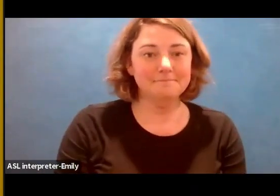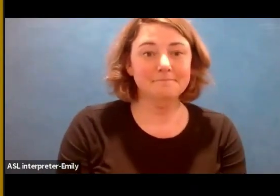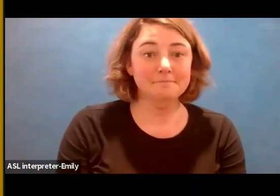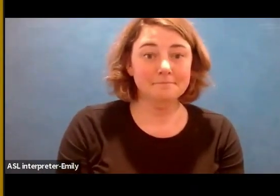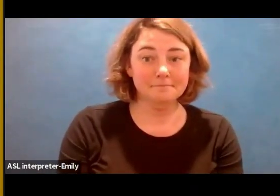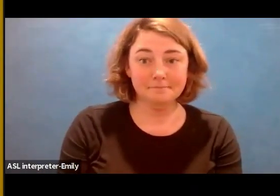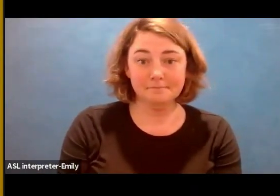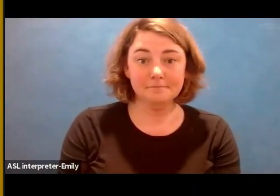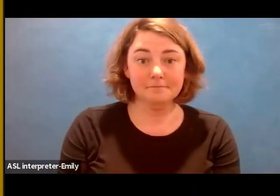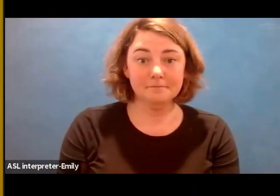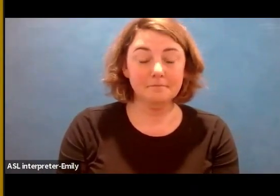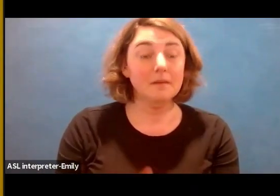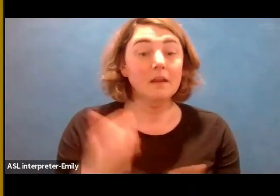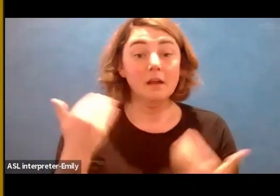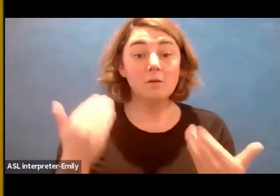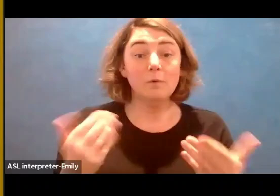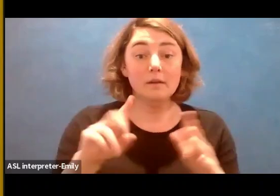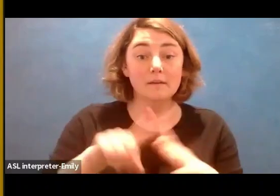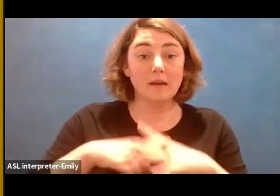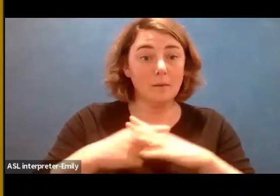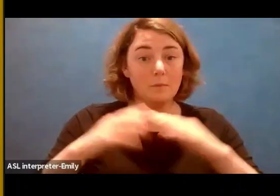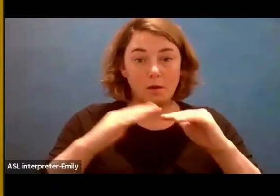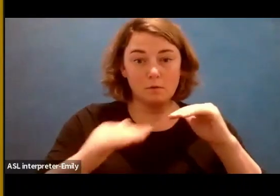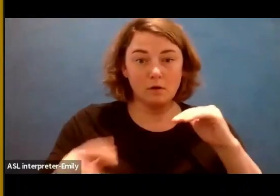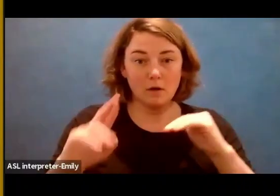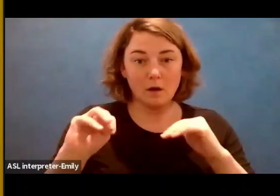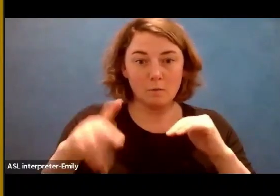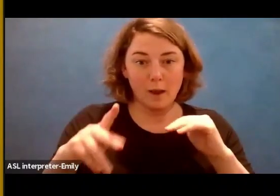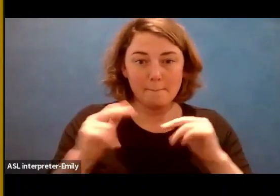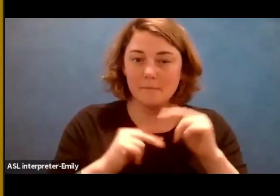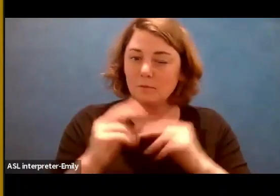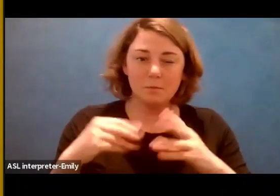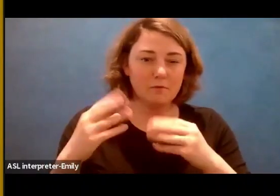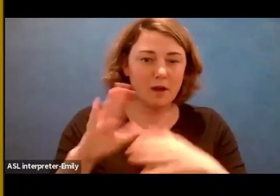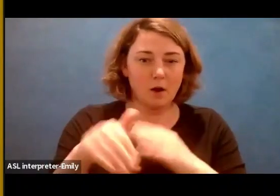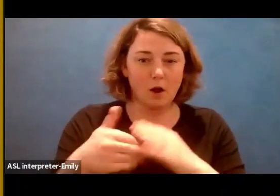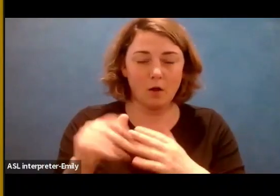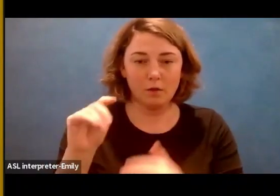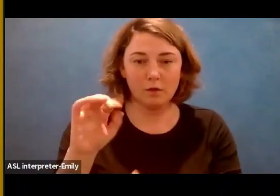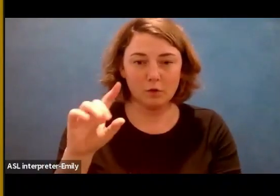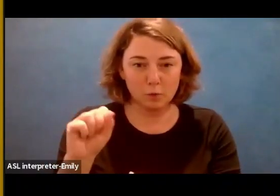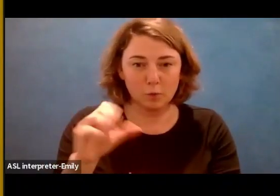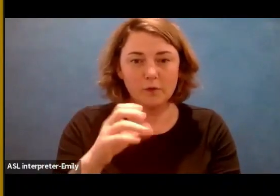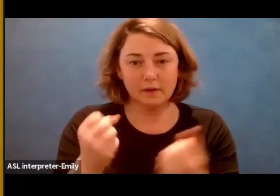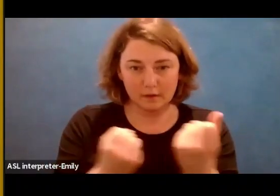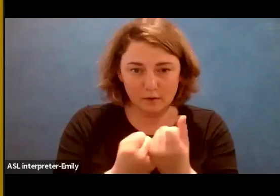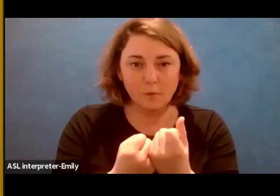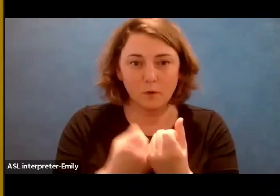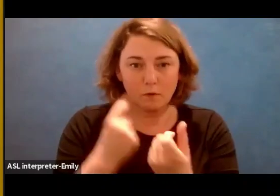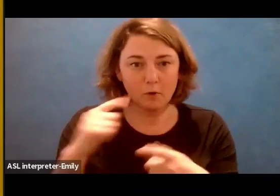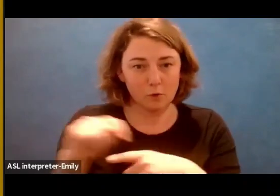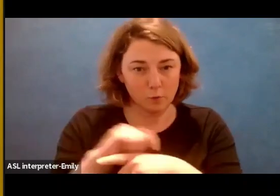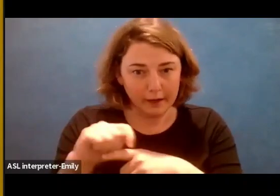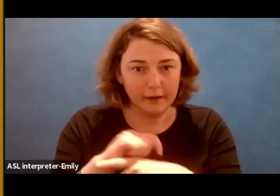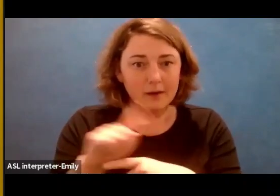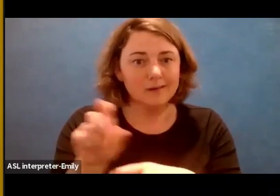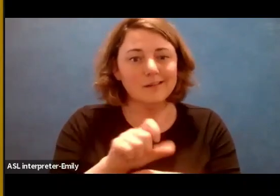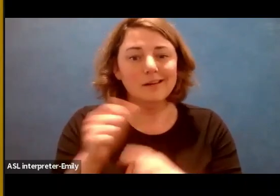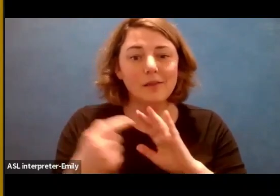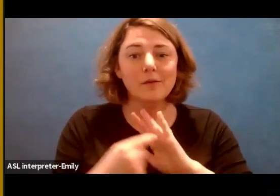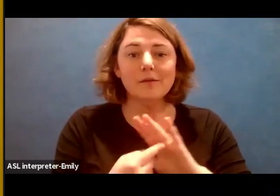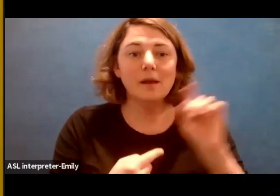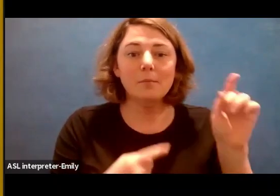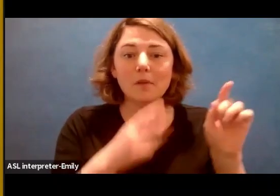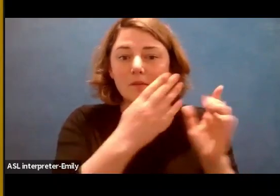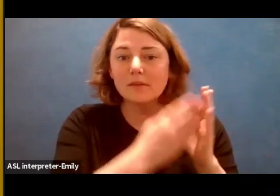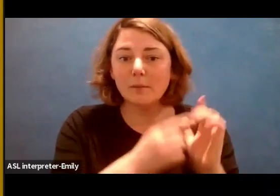And if we do a ramp build, of course, we provide all the tools and, of course, the support and training. Just another example of some of